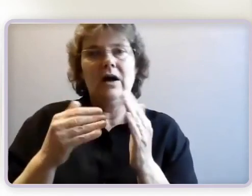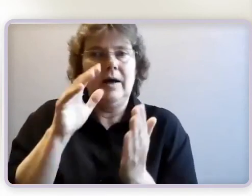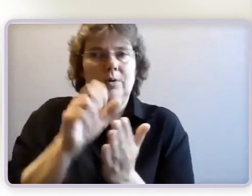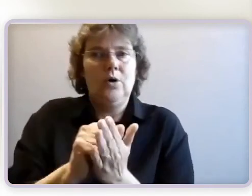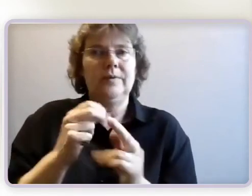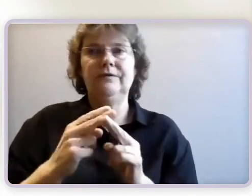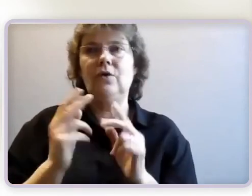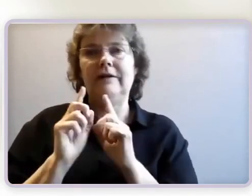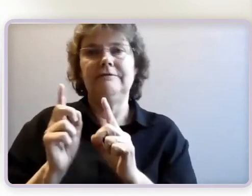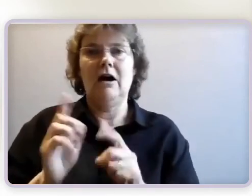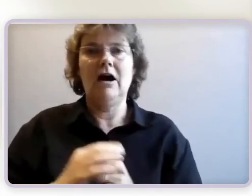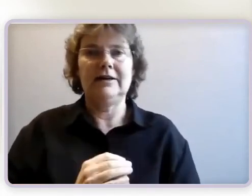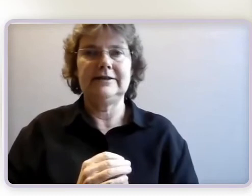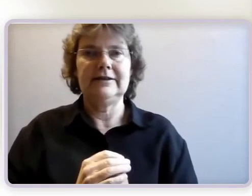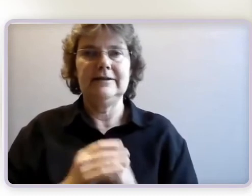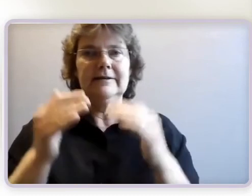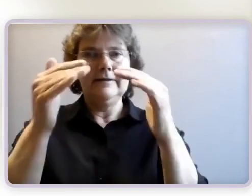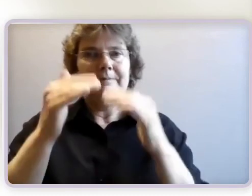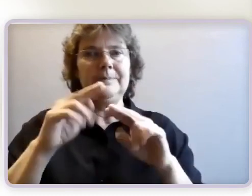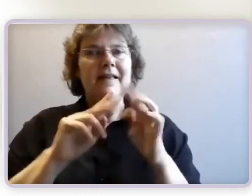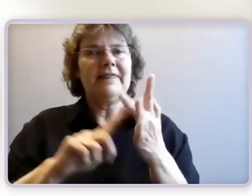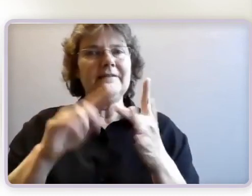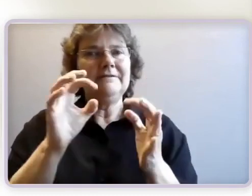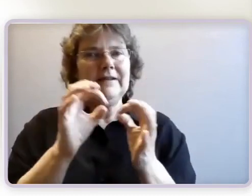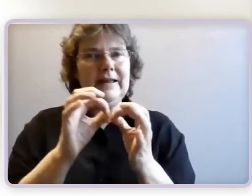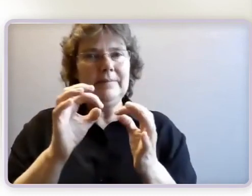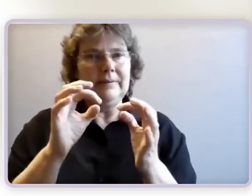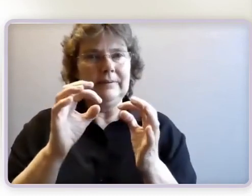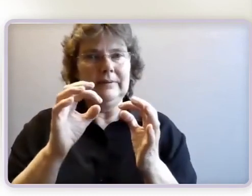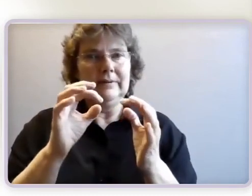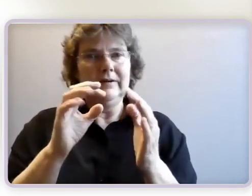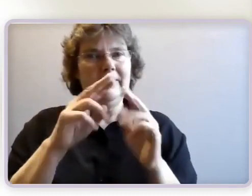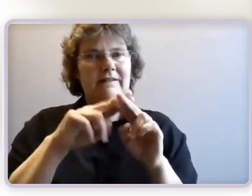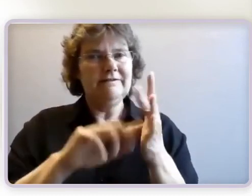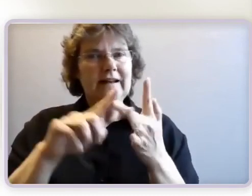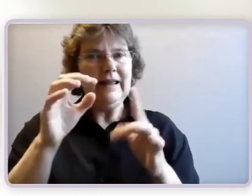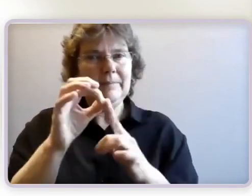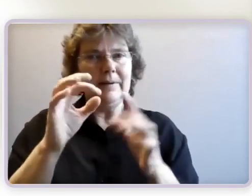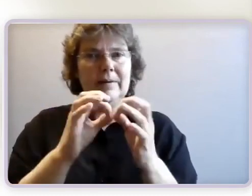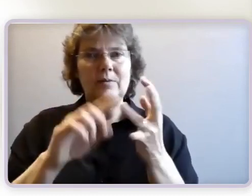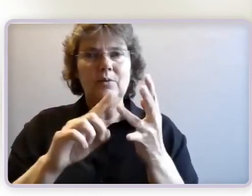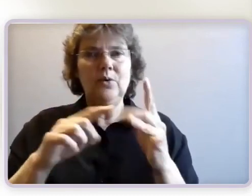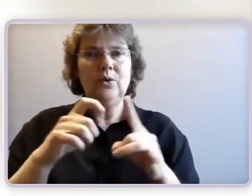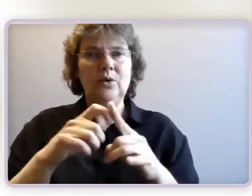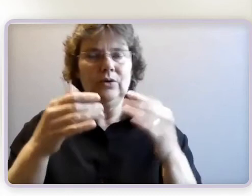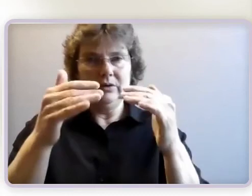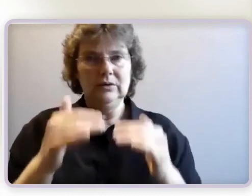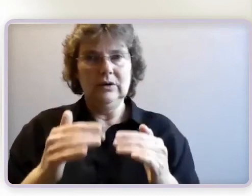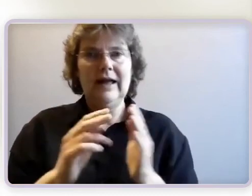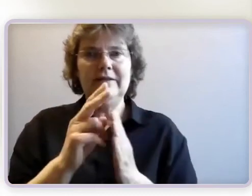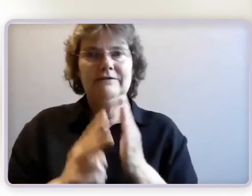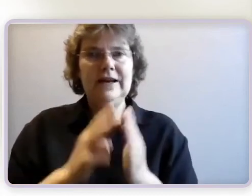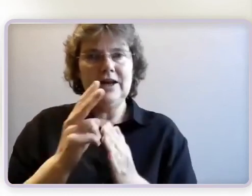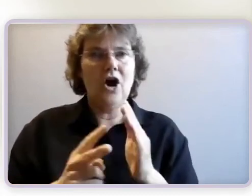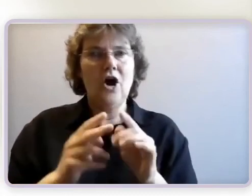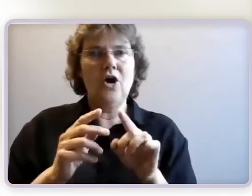And the flip book and the video, I would say, are good ways to learn about what it means to